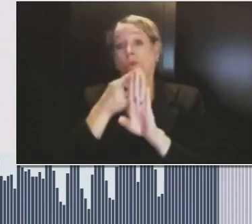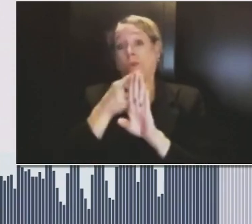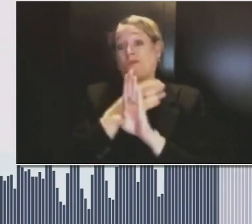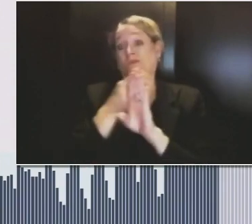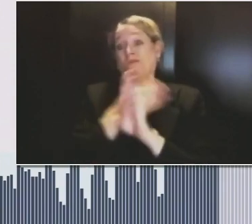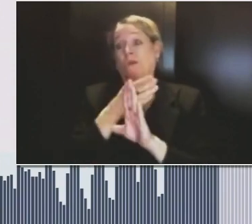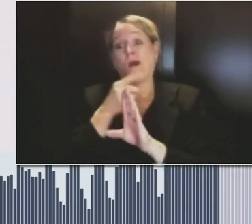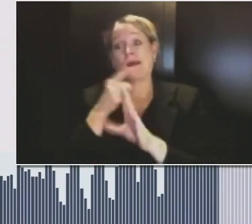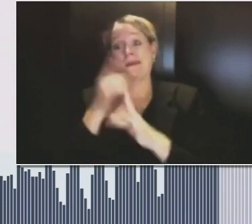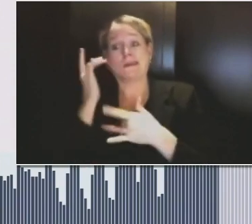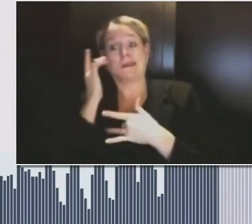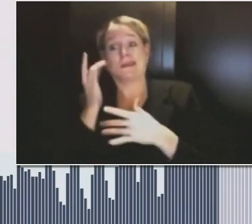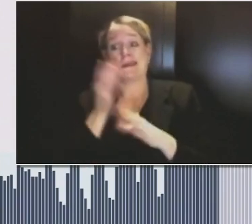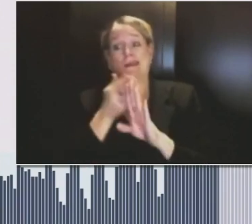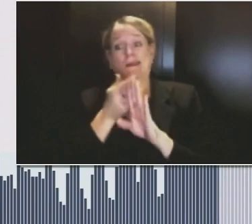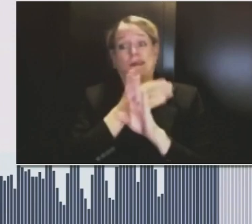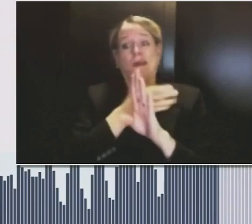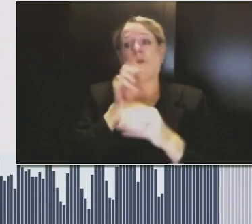And a follow-up, Caroline.